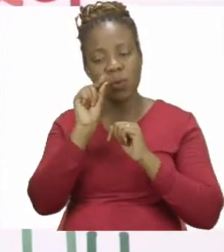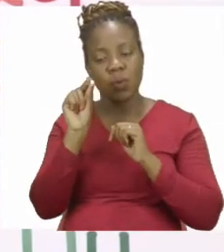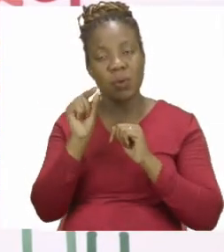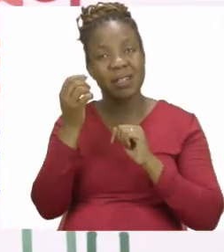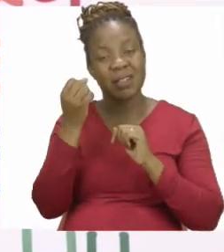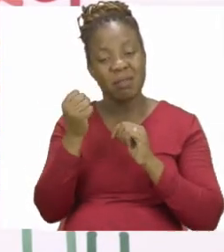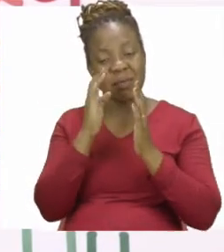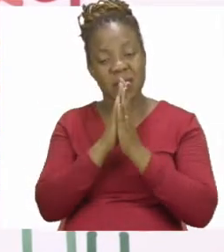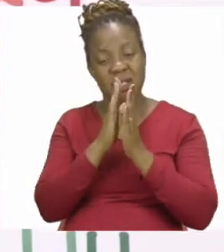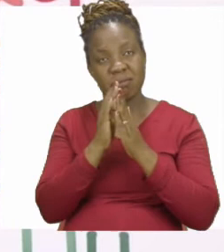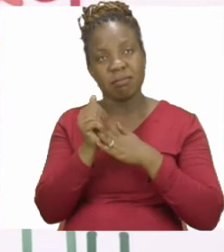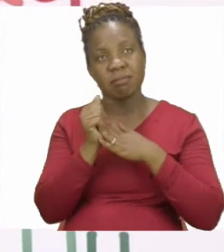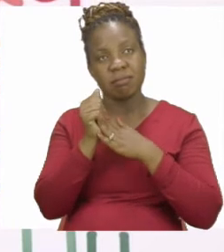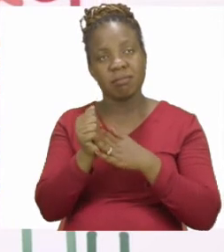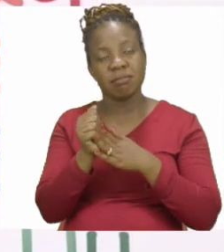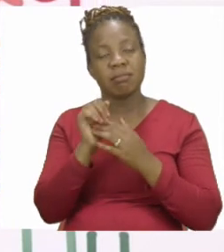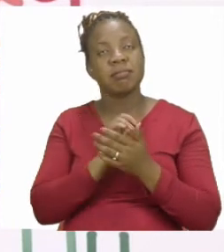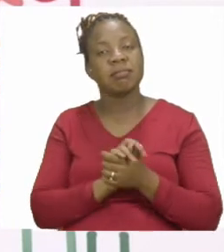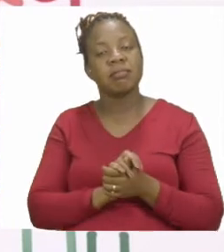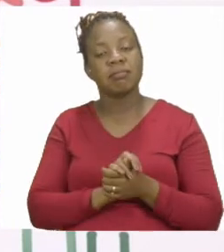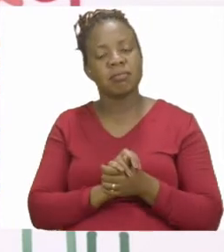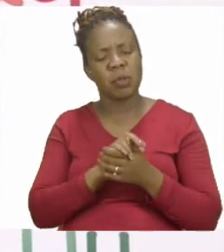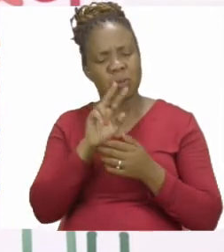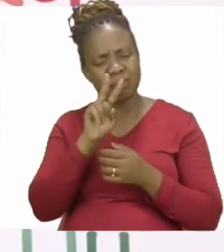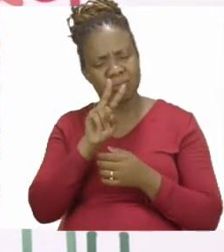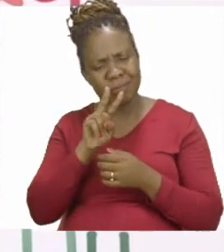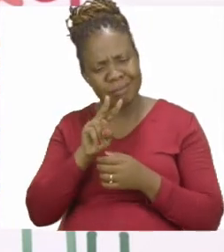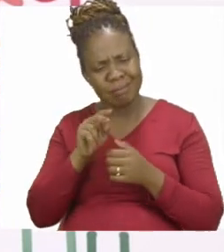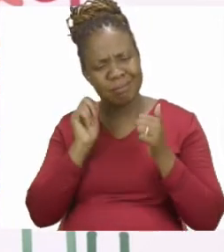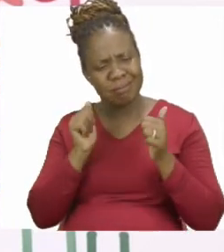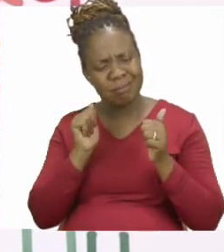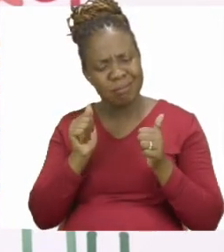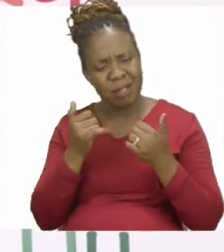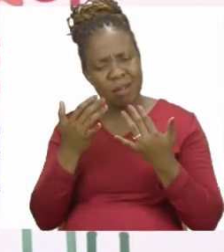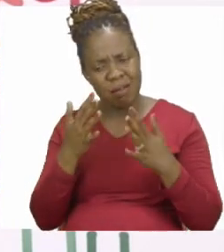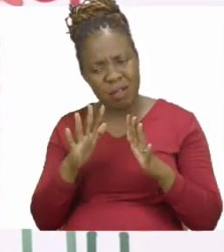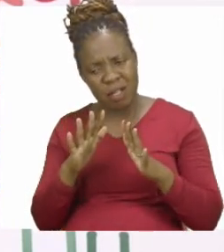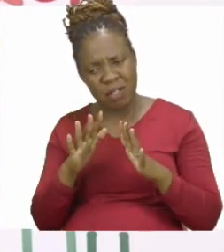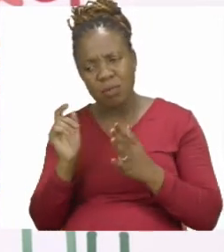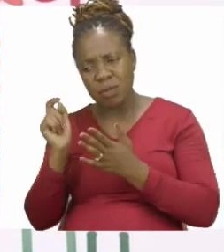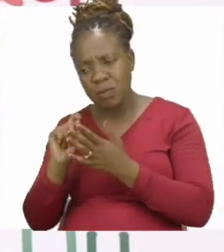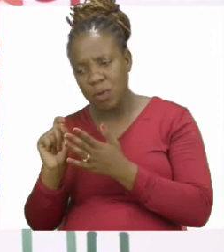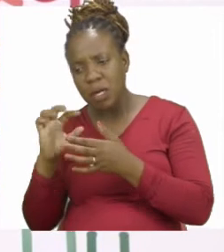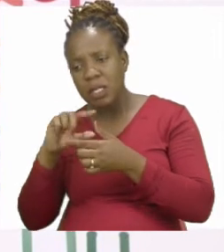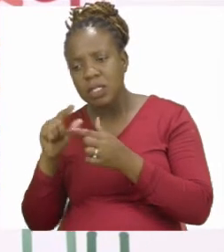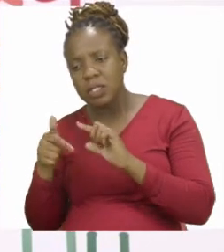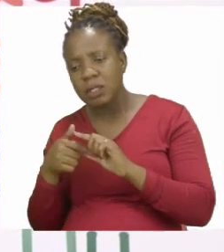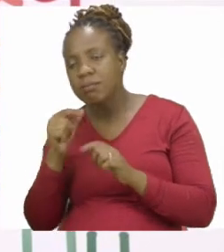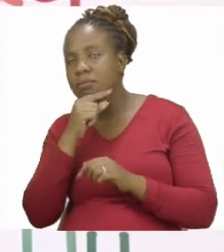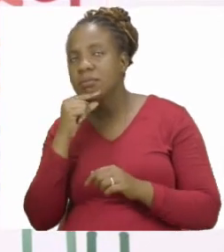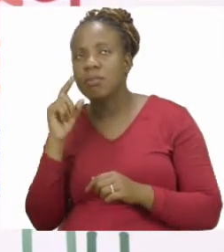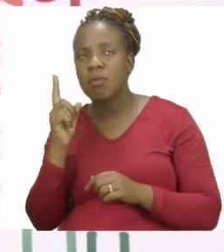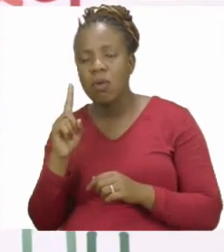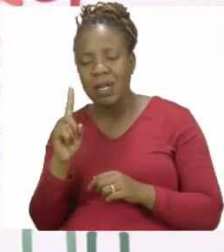then you go ahead and write in your shape and the relation to your shape, or the relation of